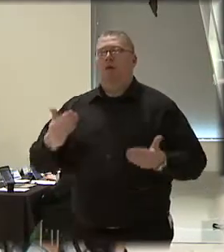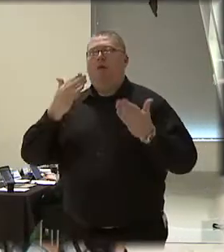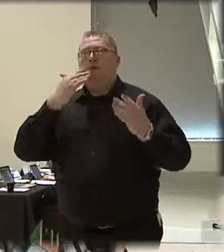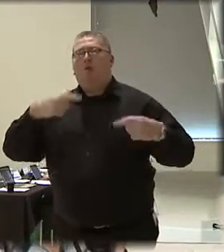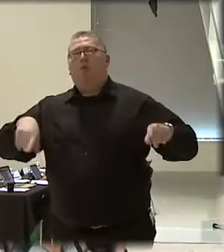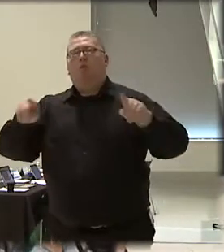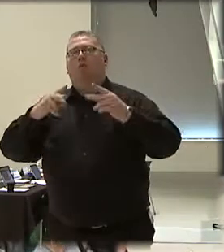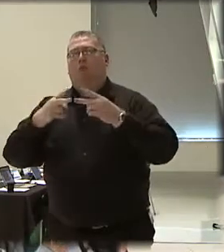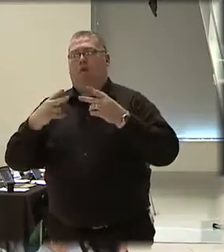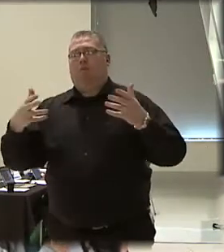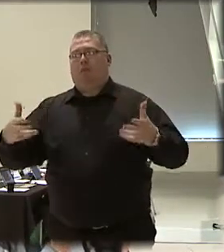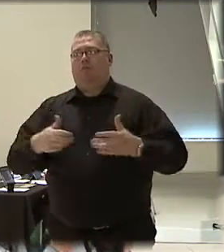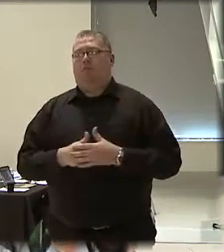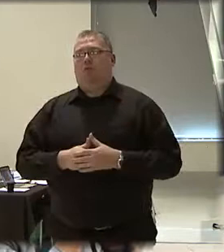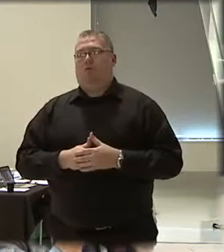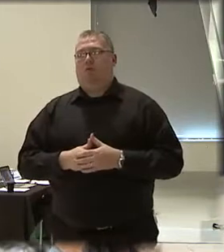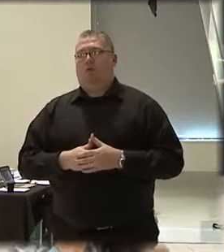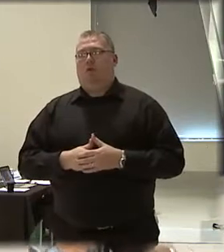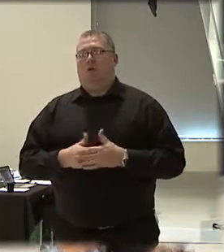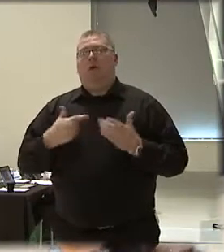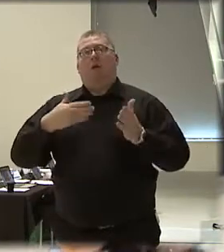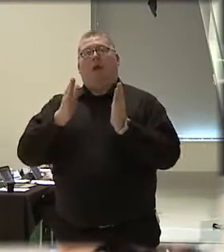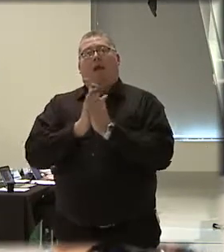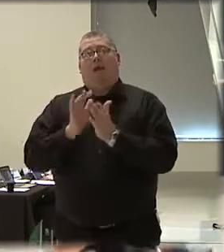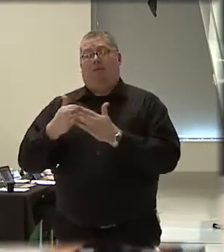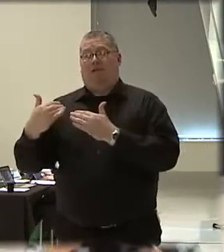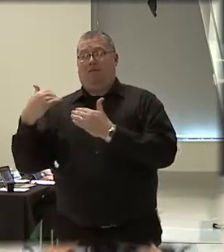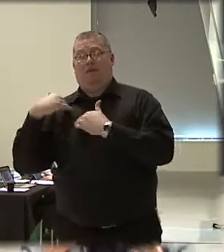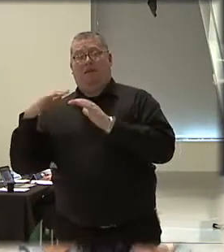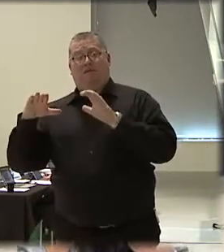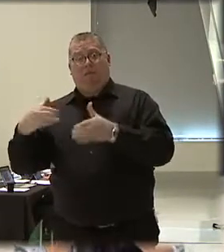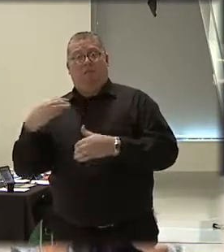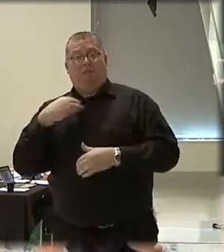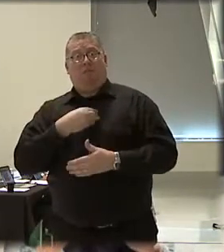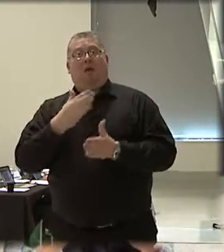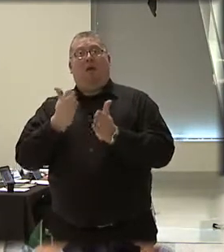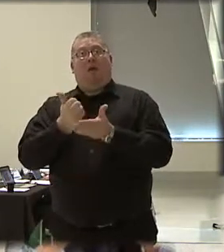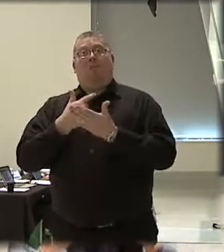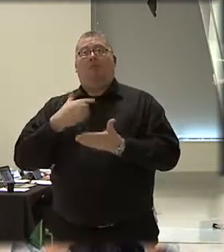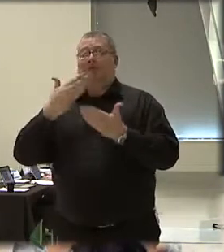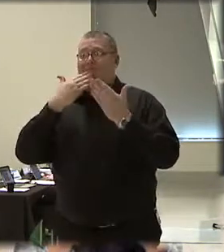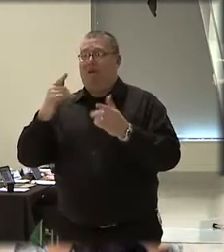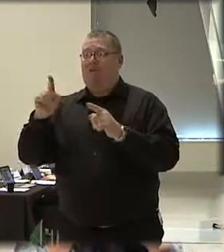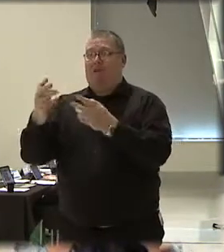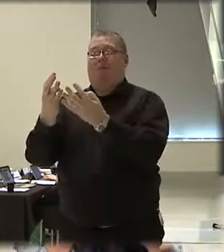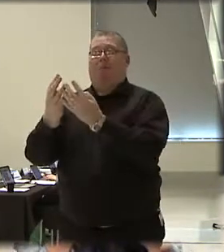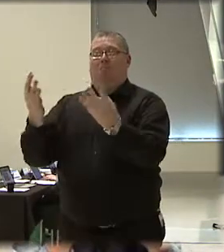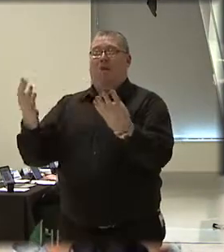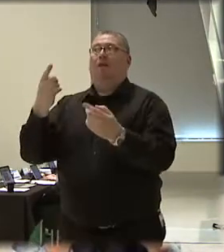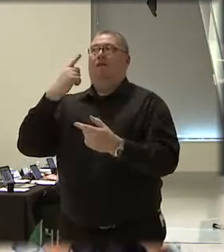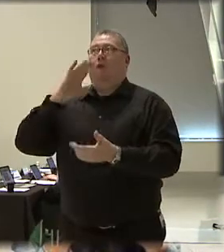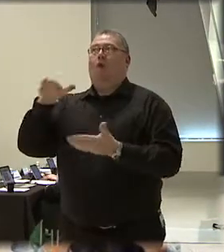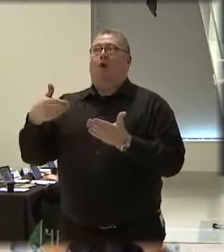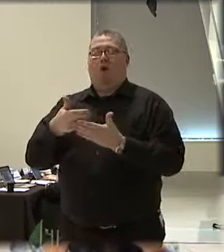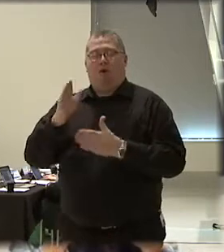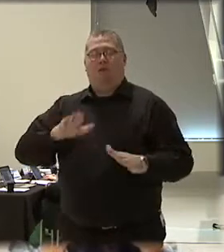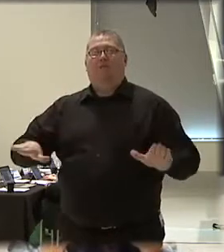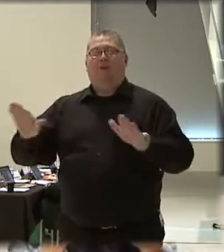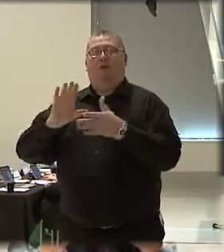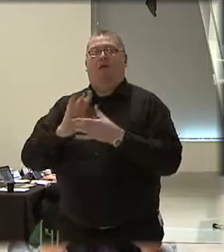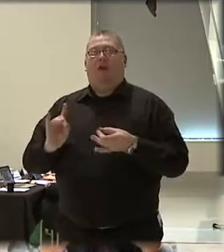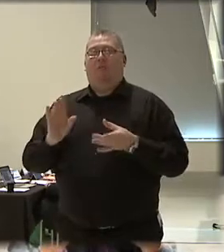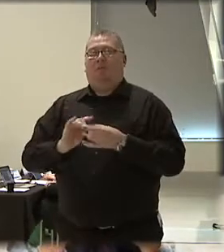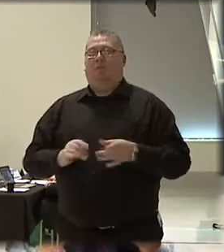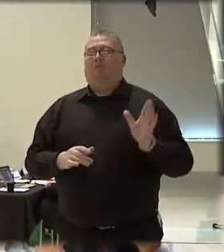Let me ask the task force members to help me thank this panel for all of their comments. Let's make